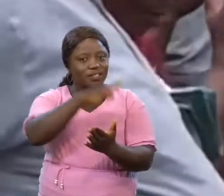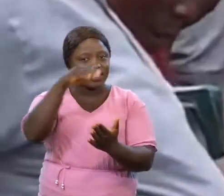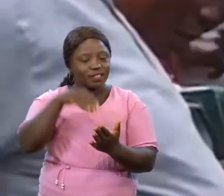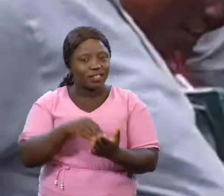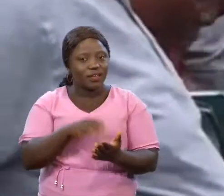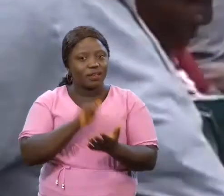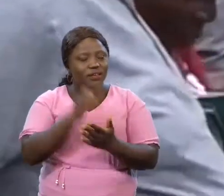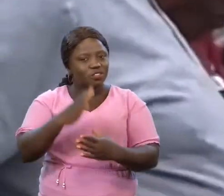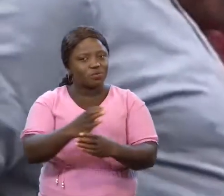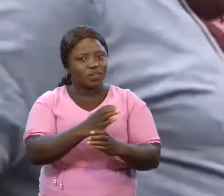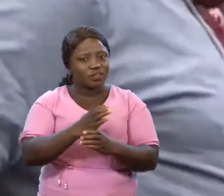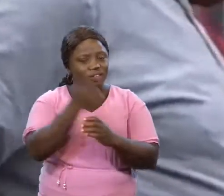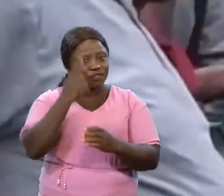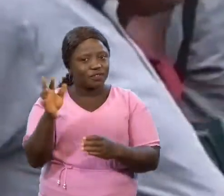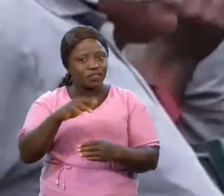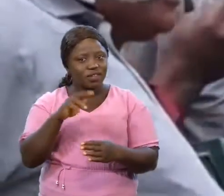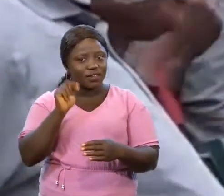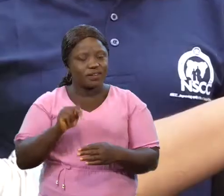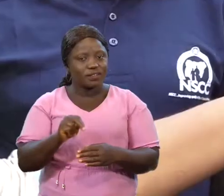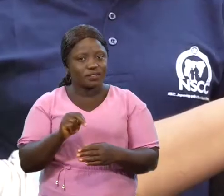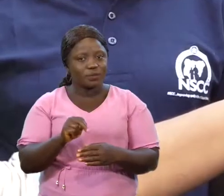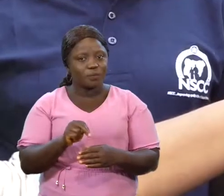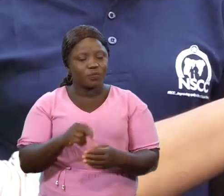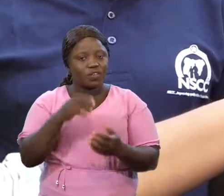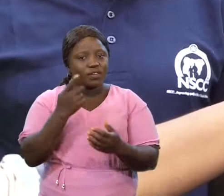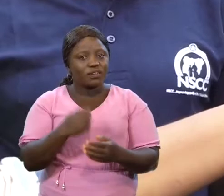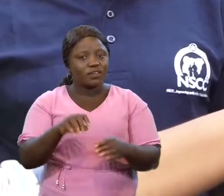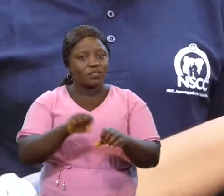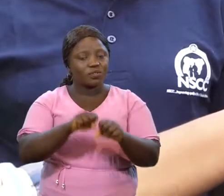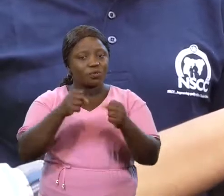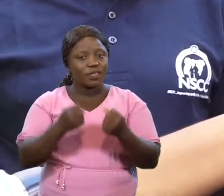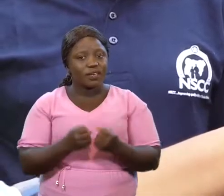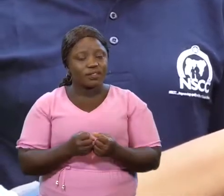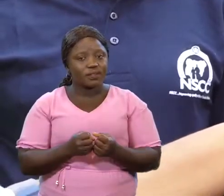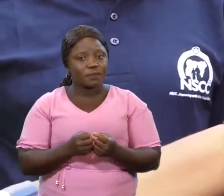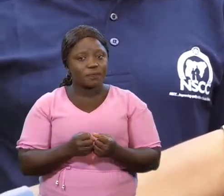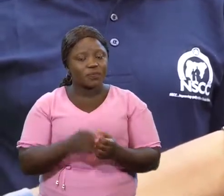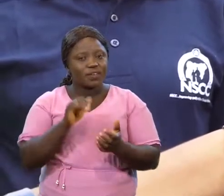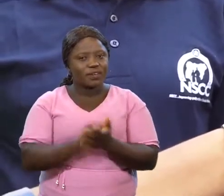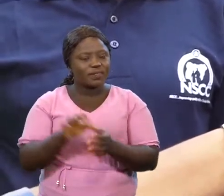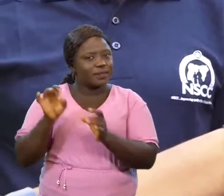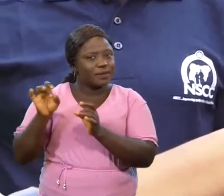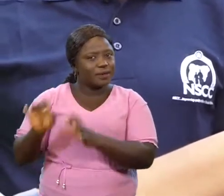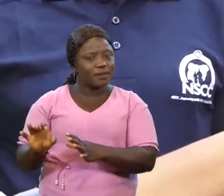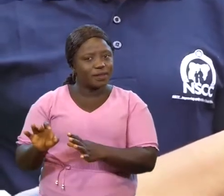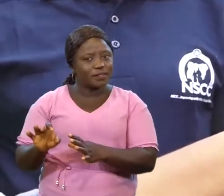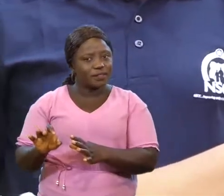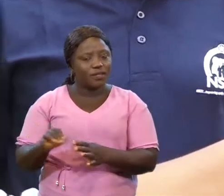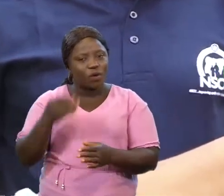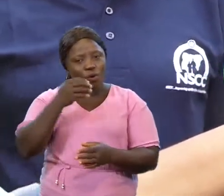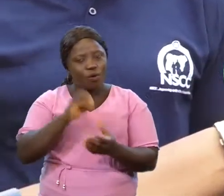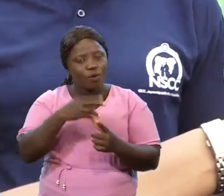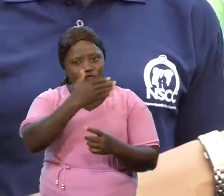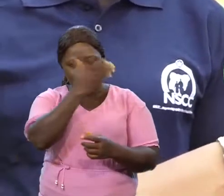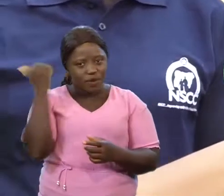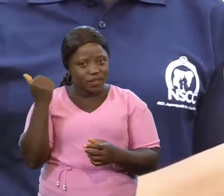a center that would cater for their needs. A society that neglects